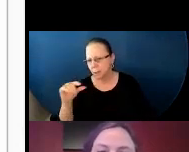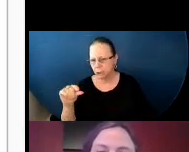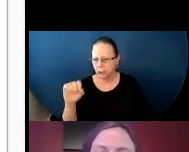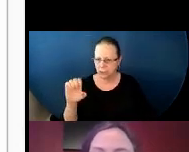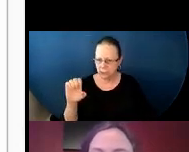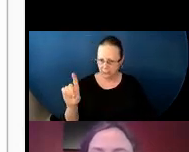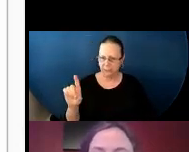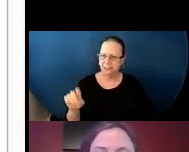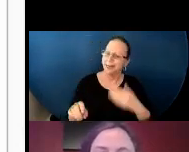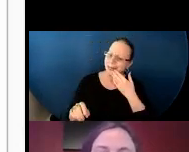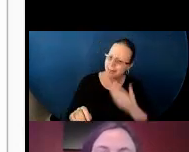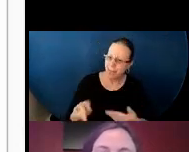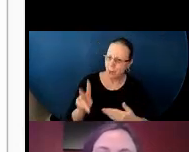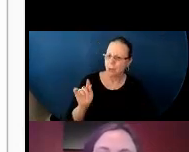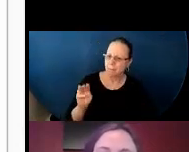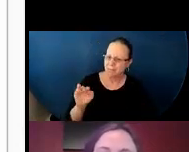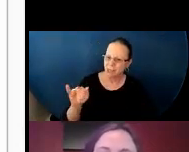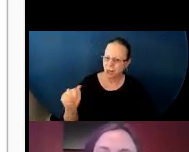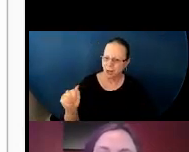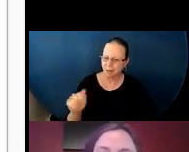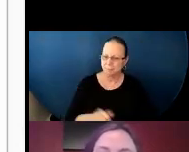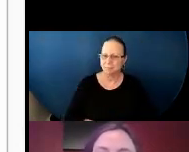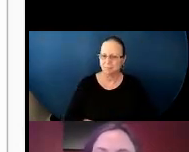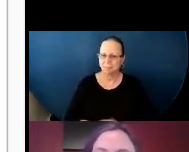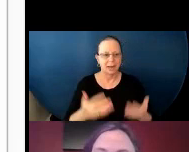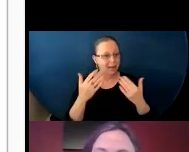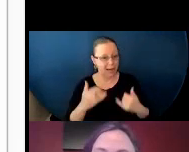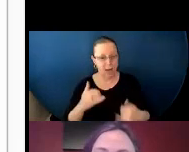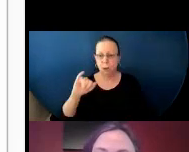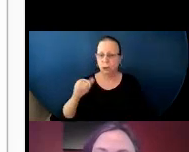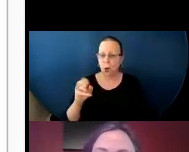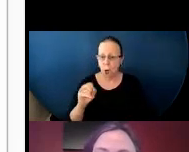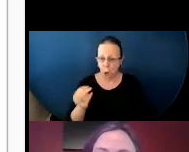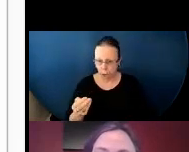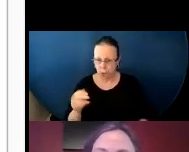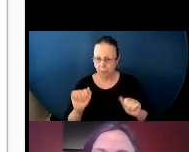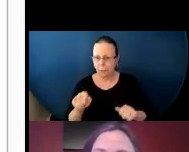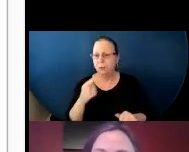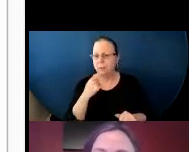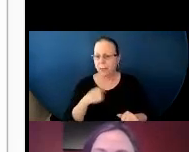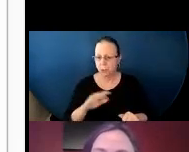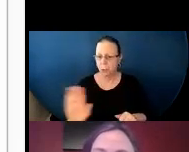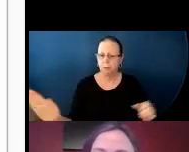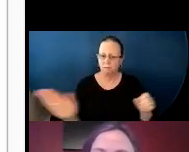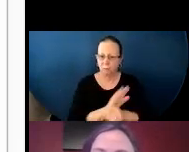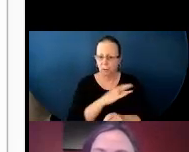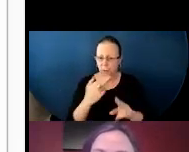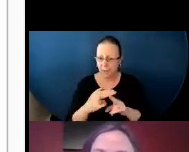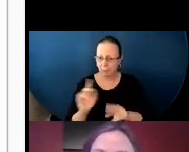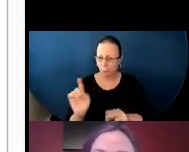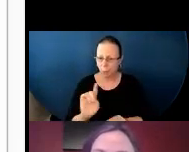Awesome. Thank you, Kamisha. And now Josh. Josh, can you tell us your full name and where you're